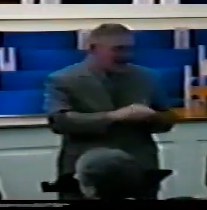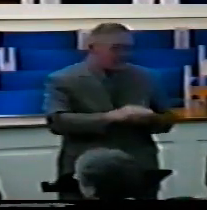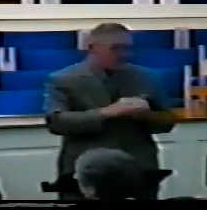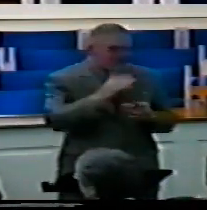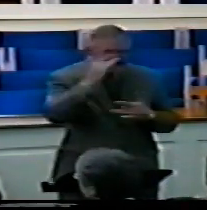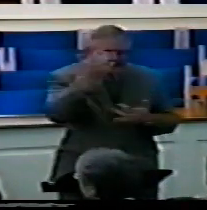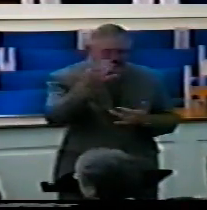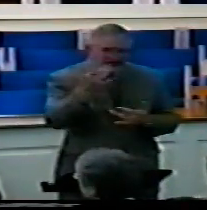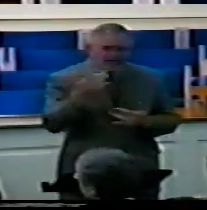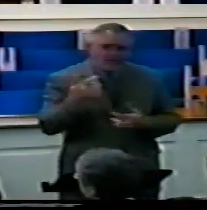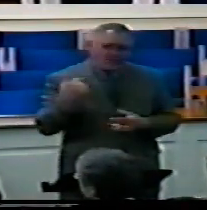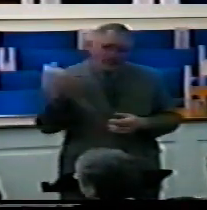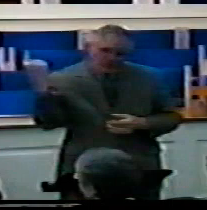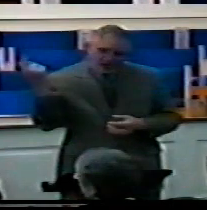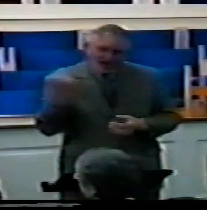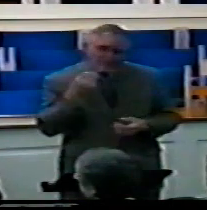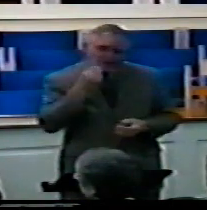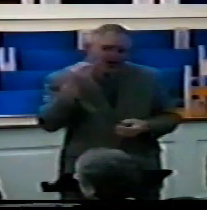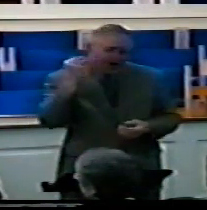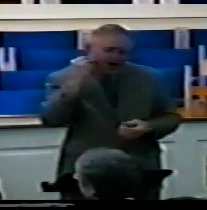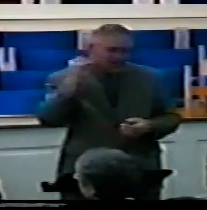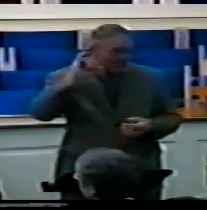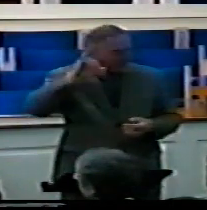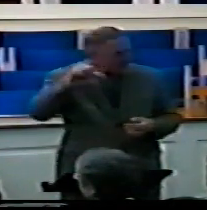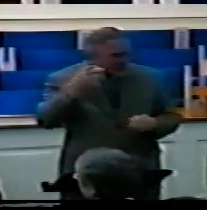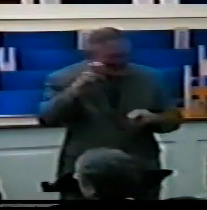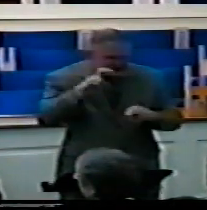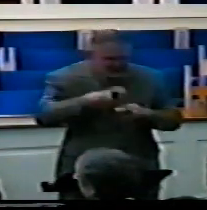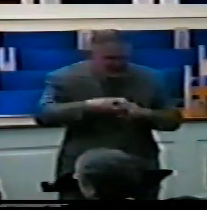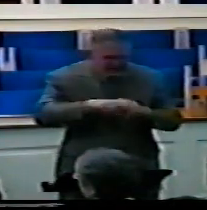DC-3 to come home. We had just sat down on the plane and all